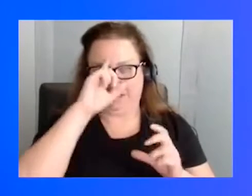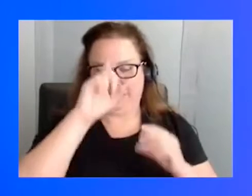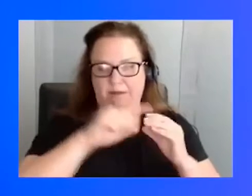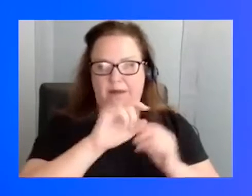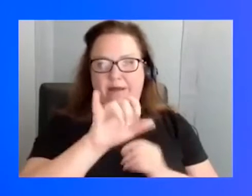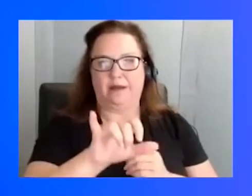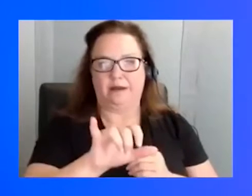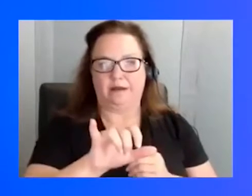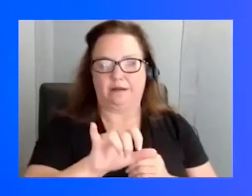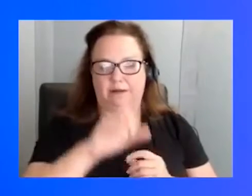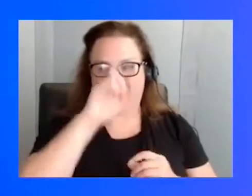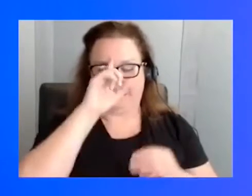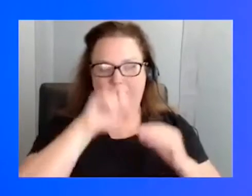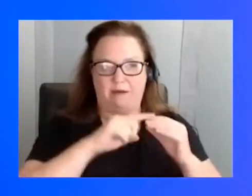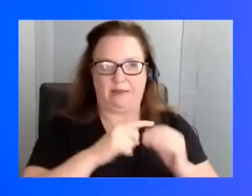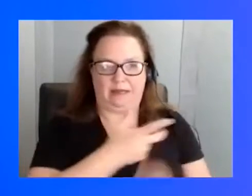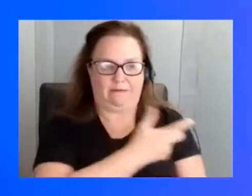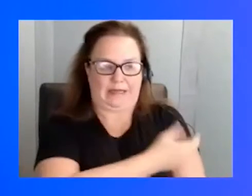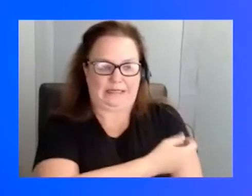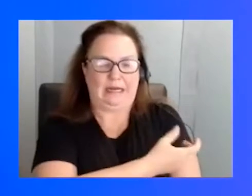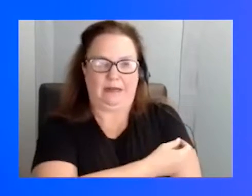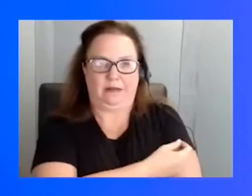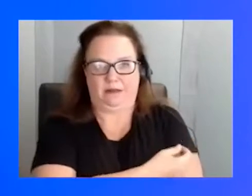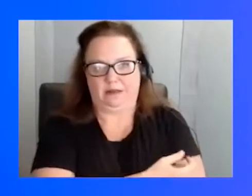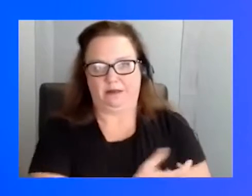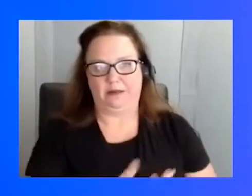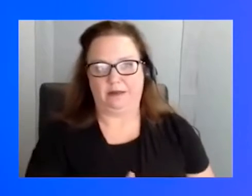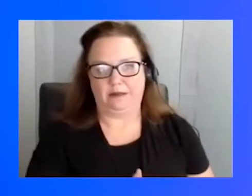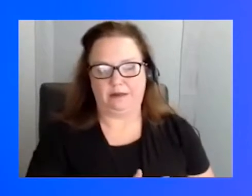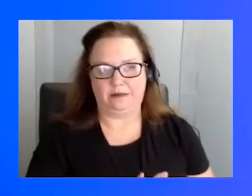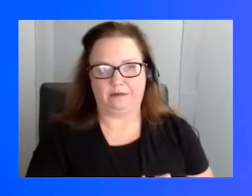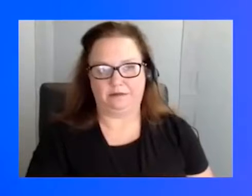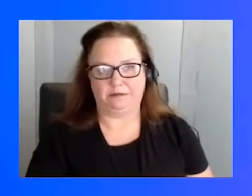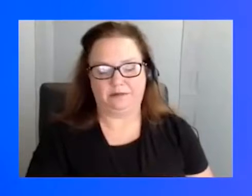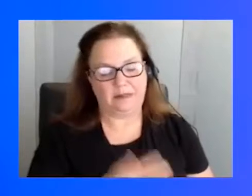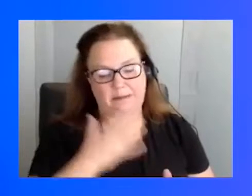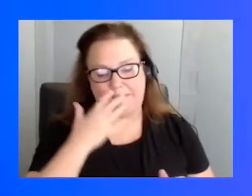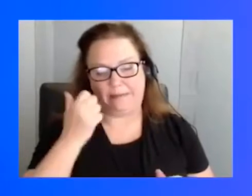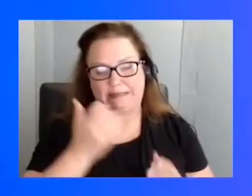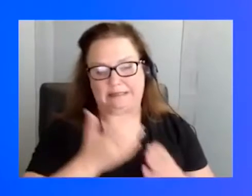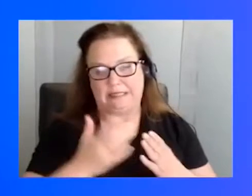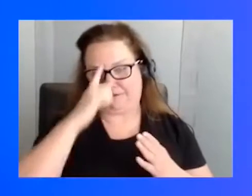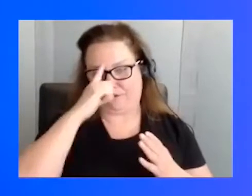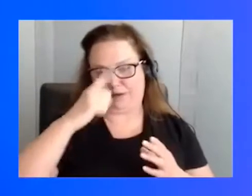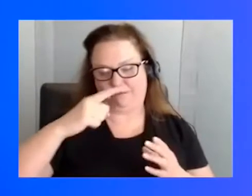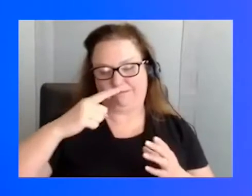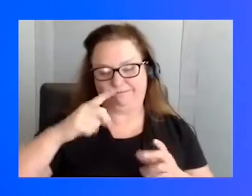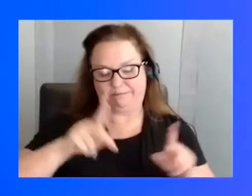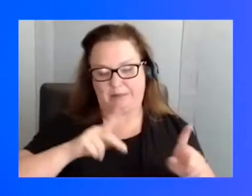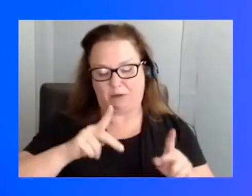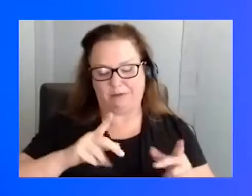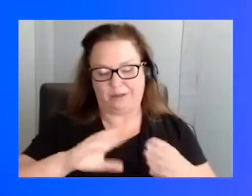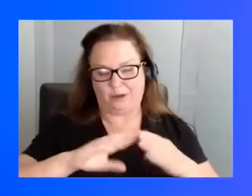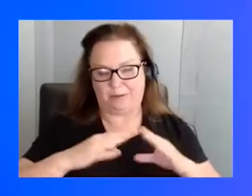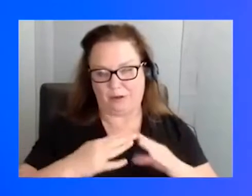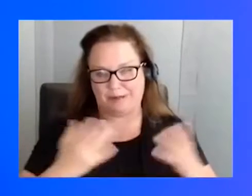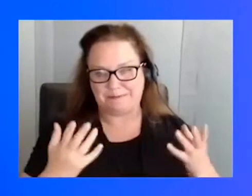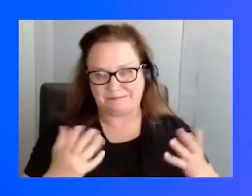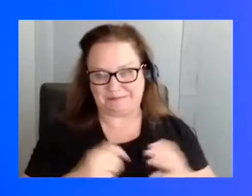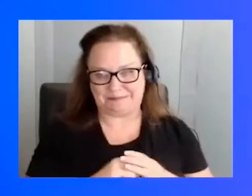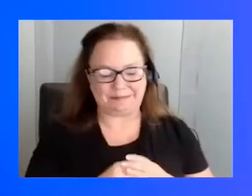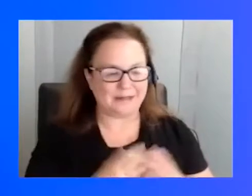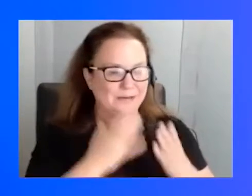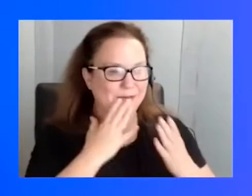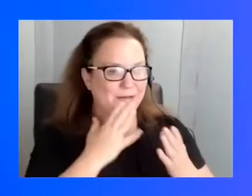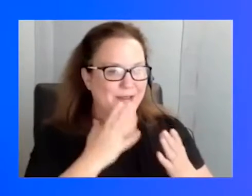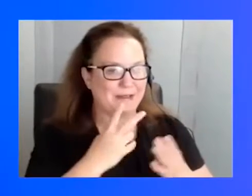about getting vaccinated if you haven't. It's going to be the best thing for those around you and for your community. So, all right. Well, thank you to both of our